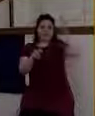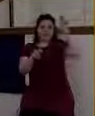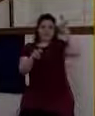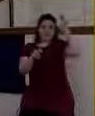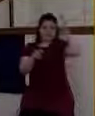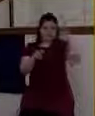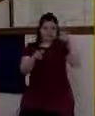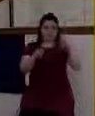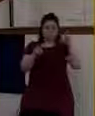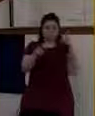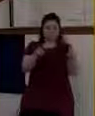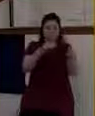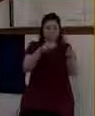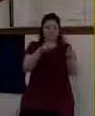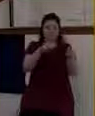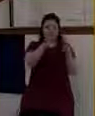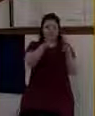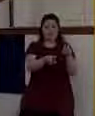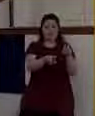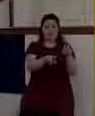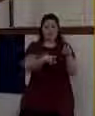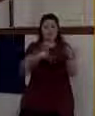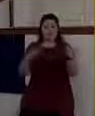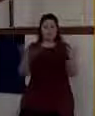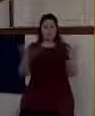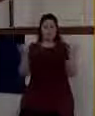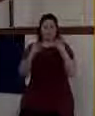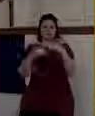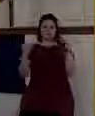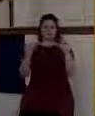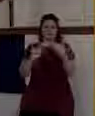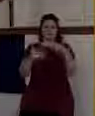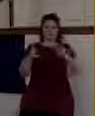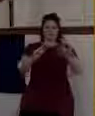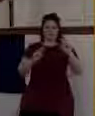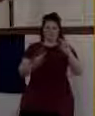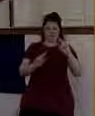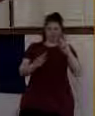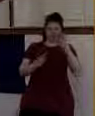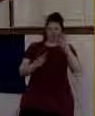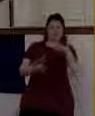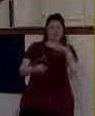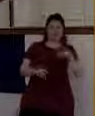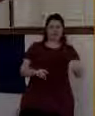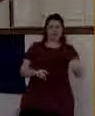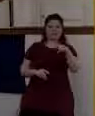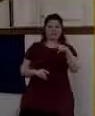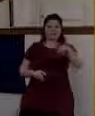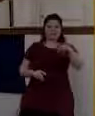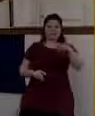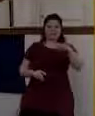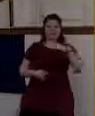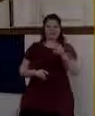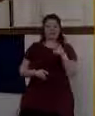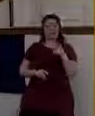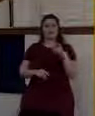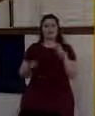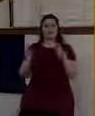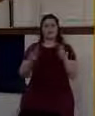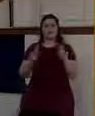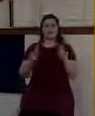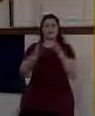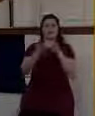also next to it. And people that saw that put together that this was something that was unusual, but it was an object lesson to everyone there